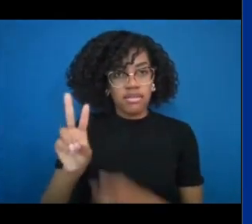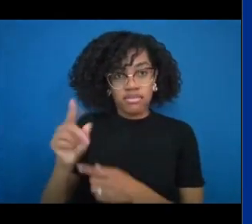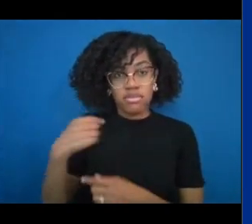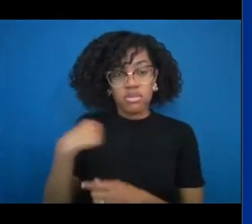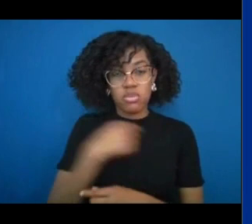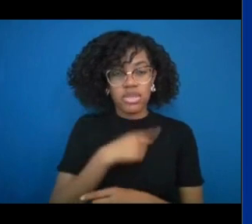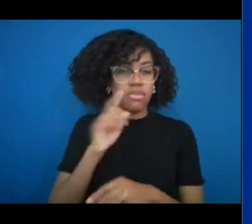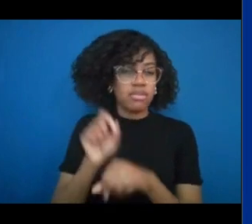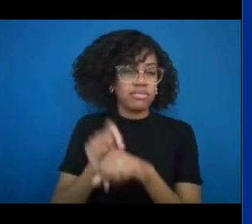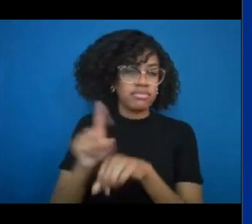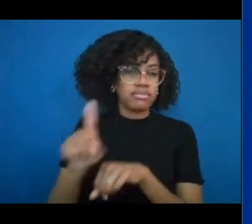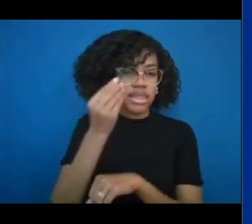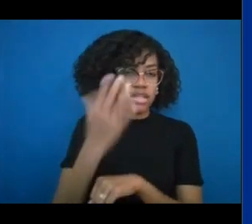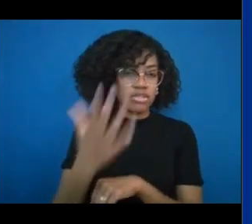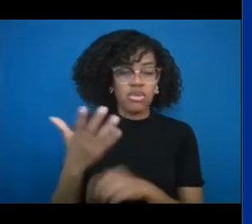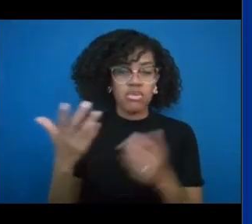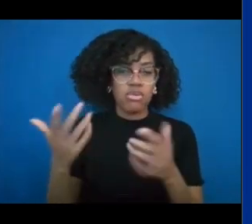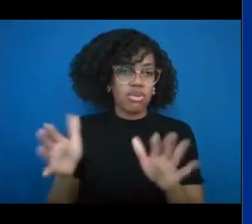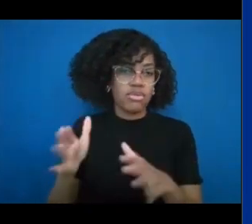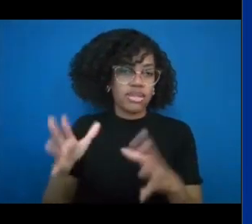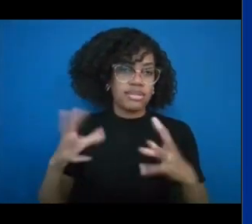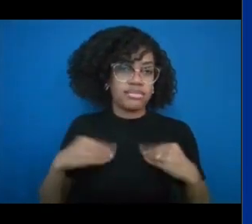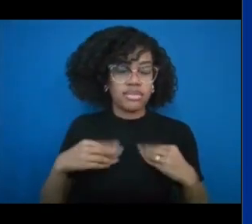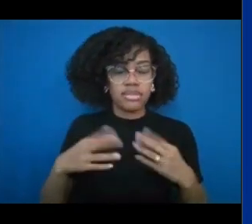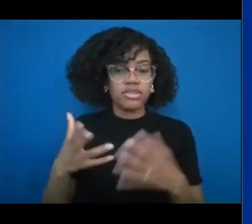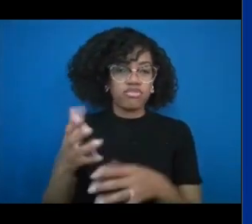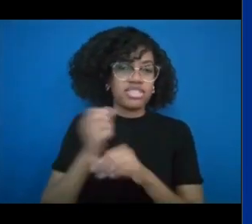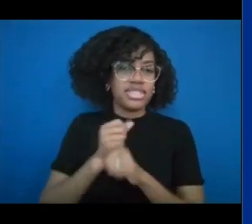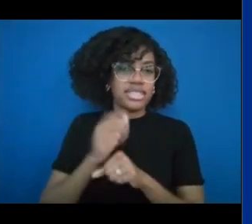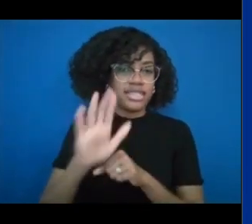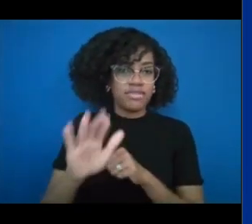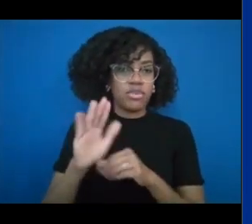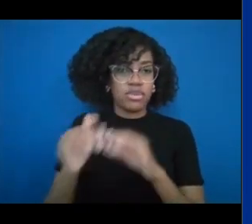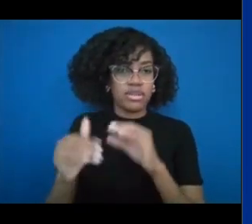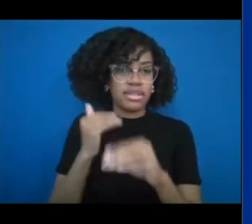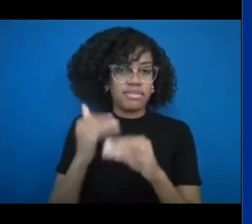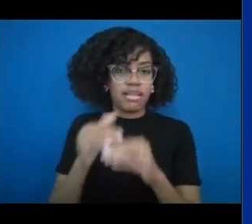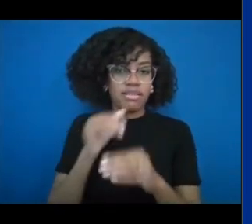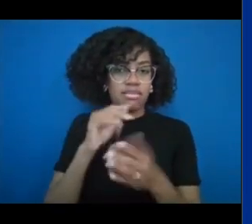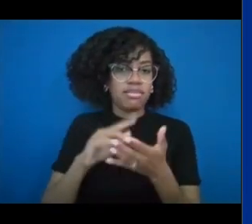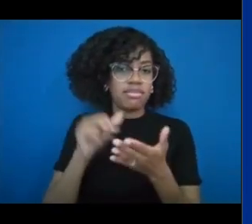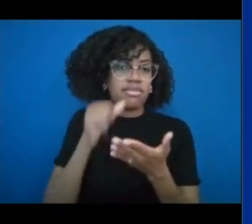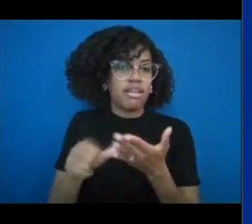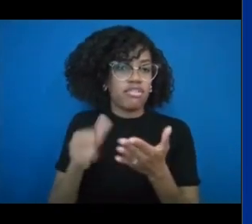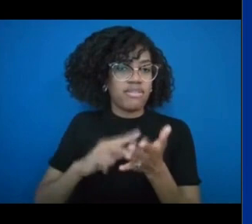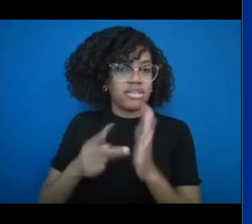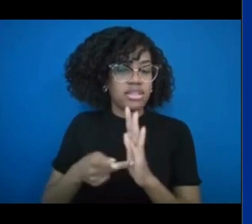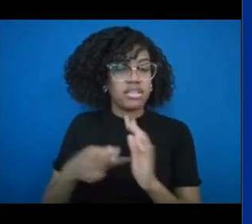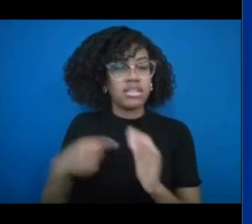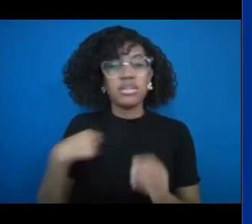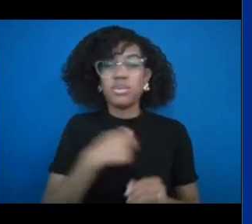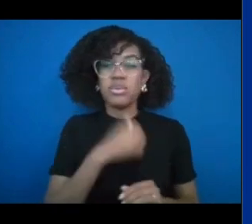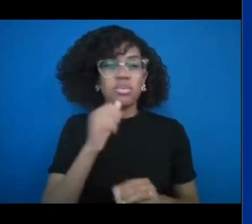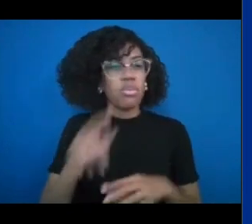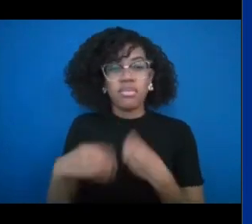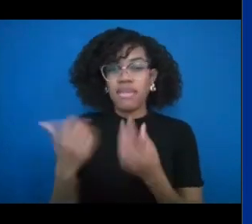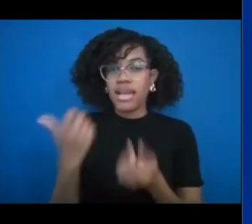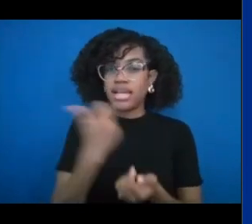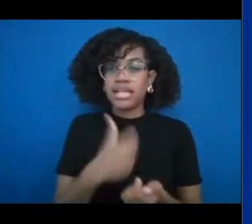any detailed review or provide feedback. Again, these are to help